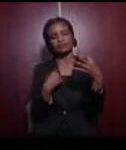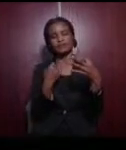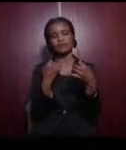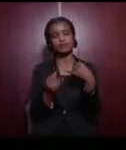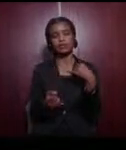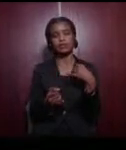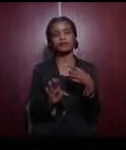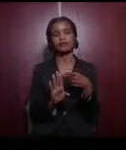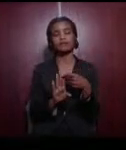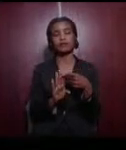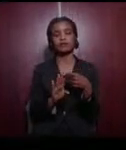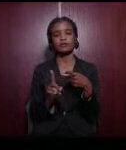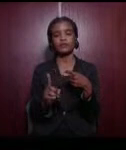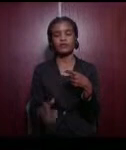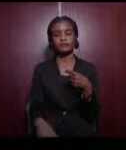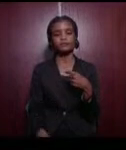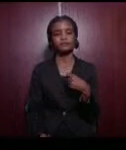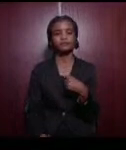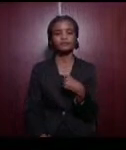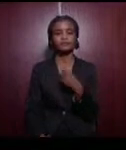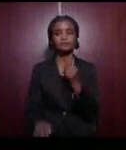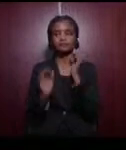that